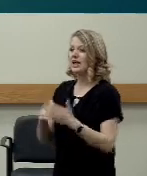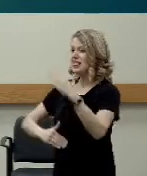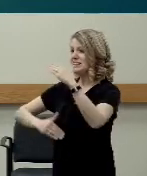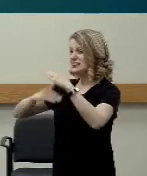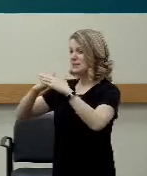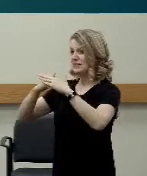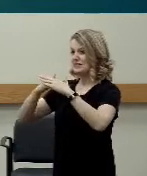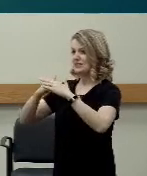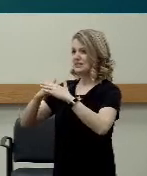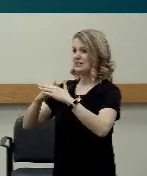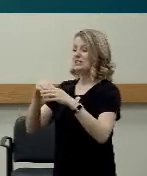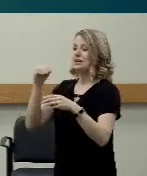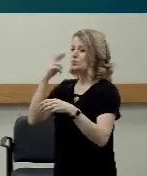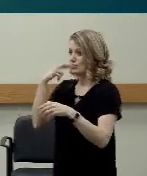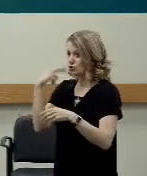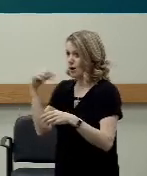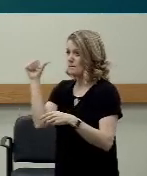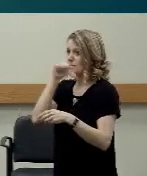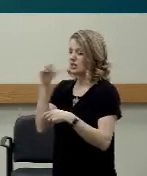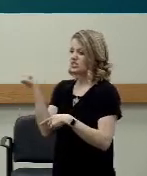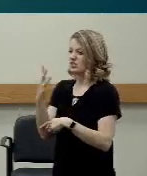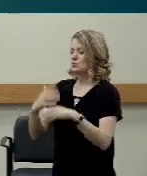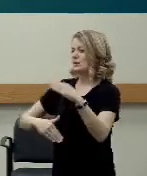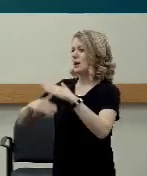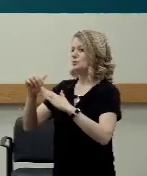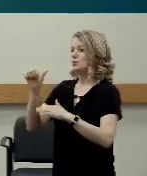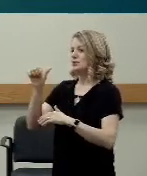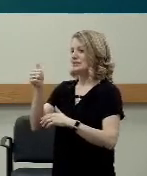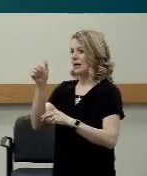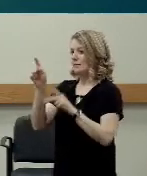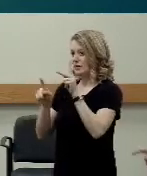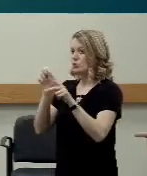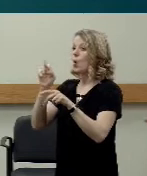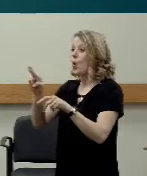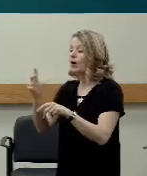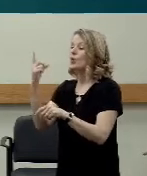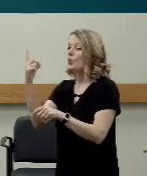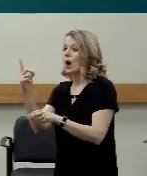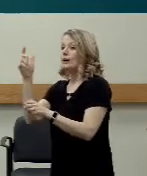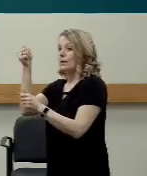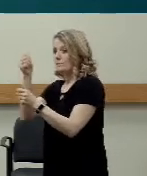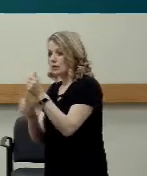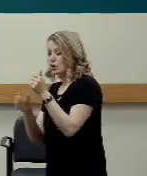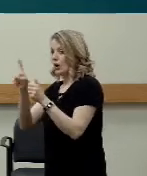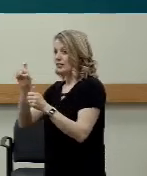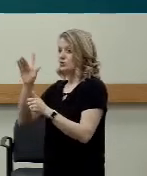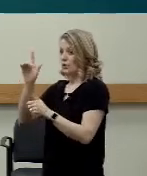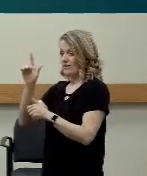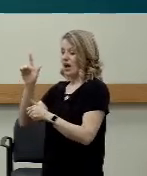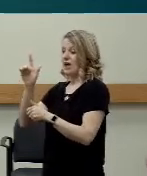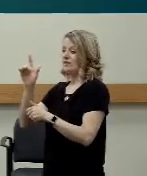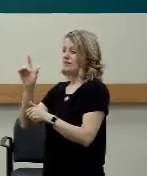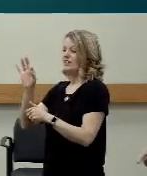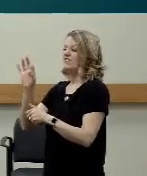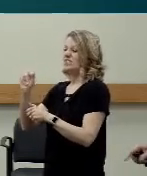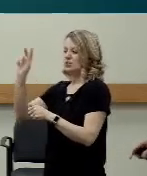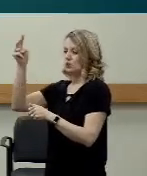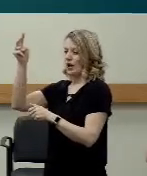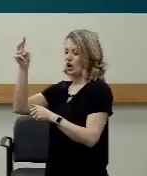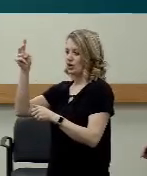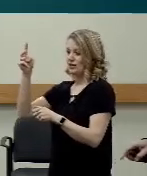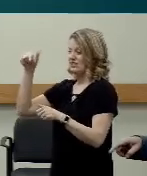10 people or 1 customer every 125 square feet. 125 square feet are what all of you in